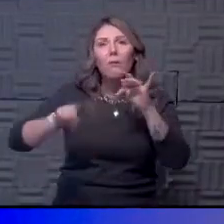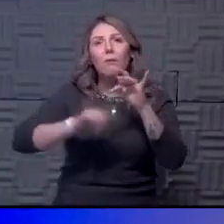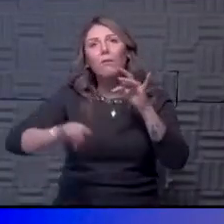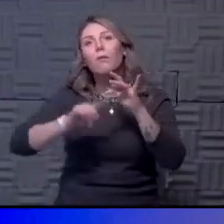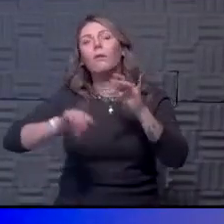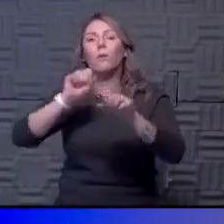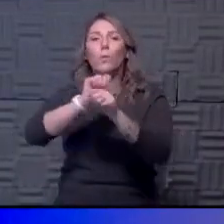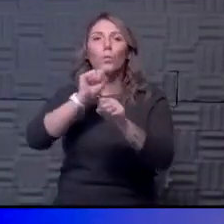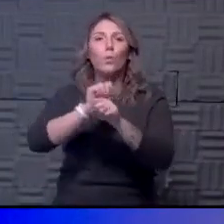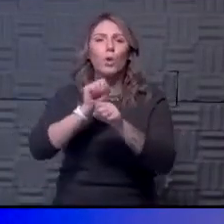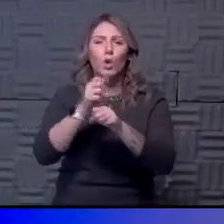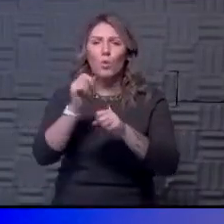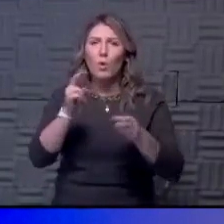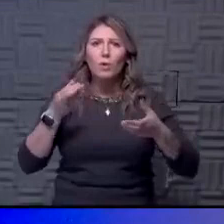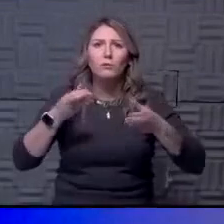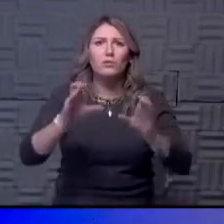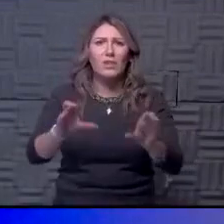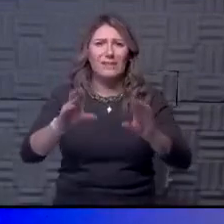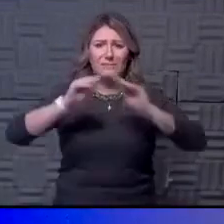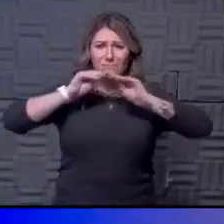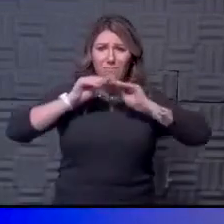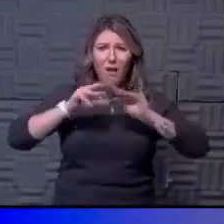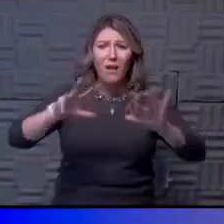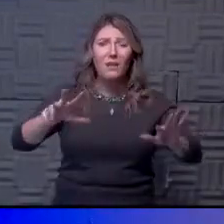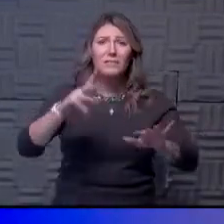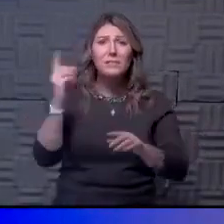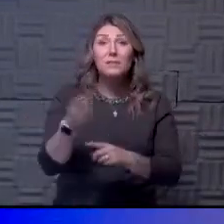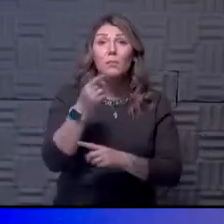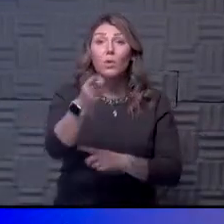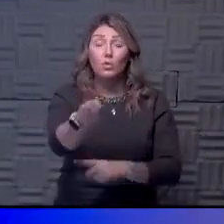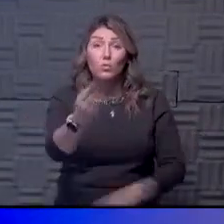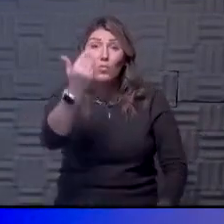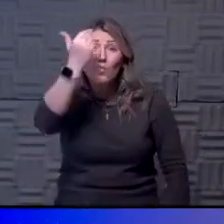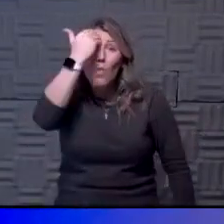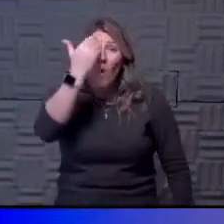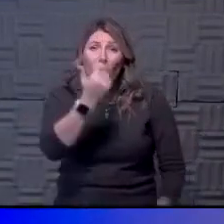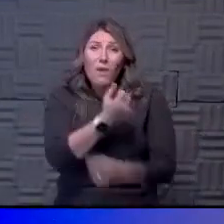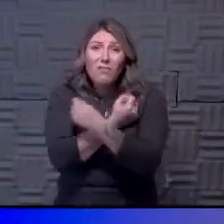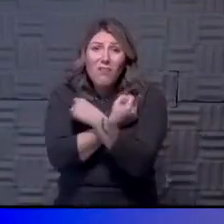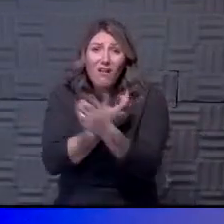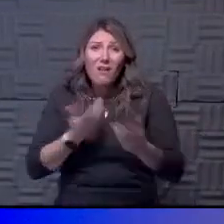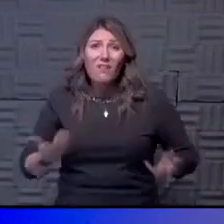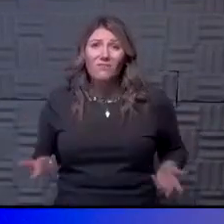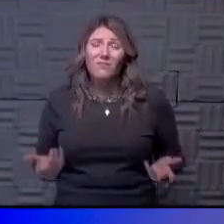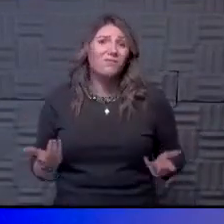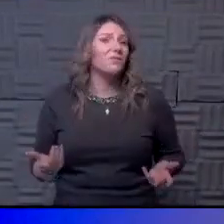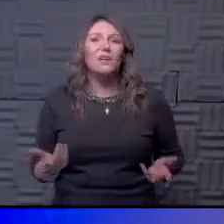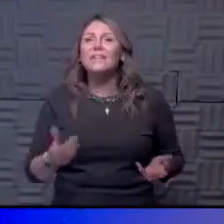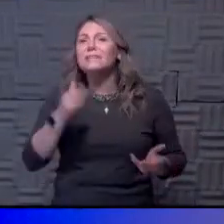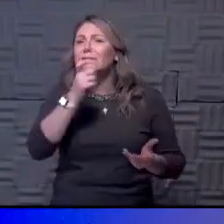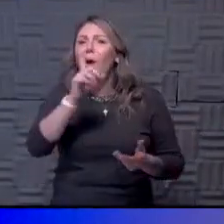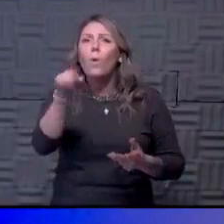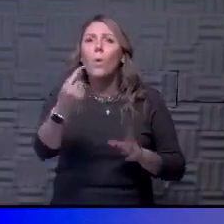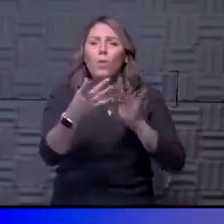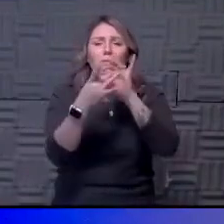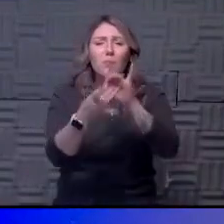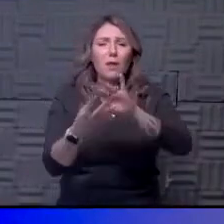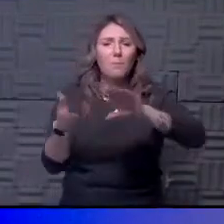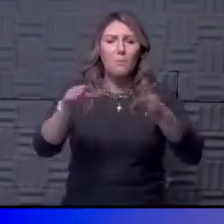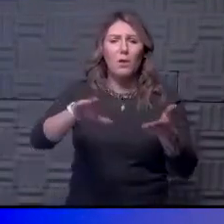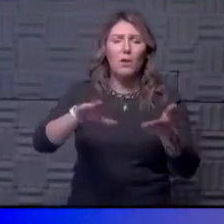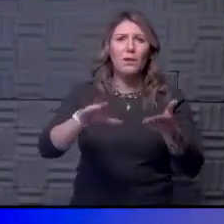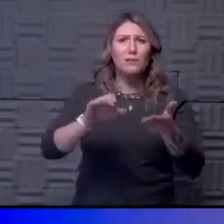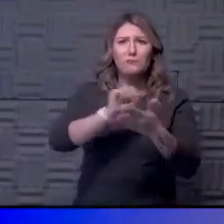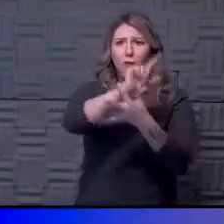or the prospect of potentially spreading that disease to somebody that you know and love. So it's not just about the mortality either. It is about all